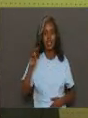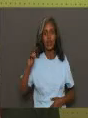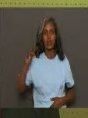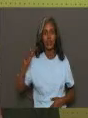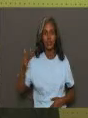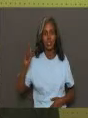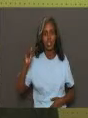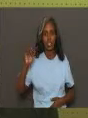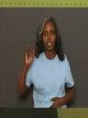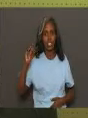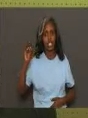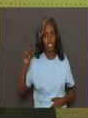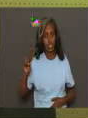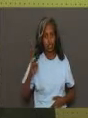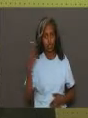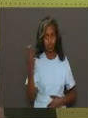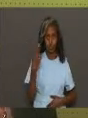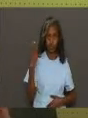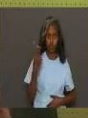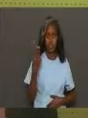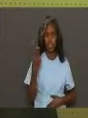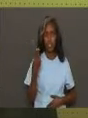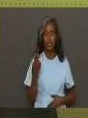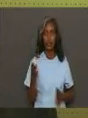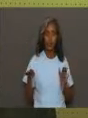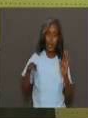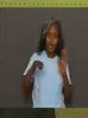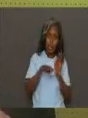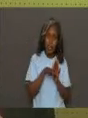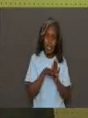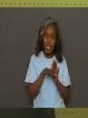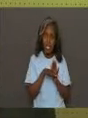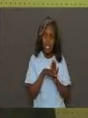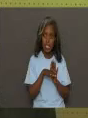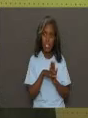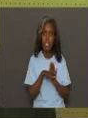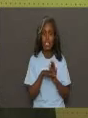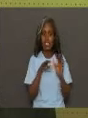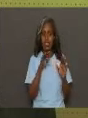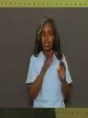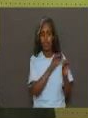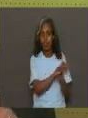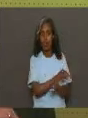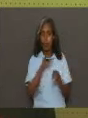notations that we will use to represent swapping,